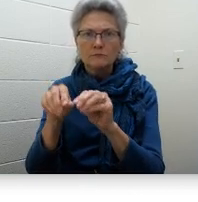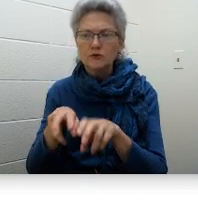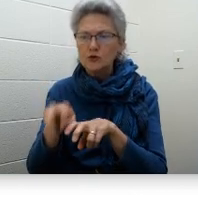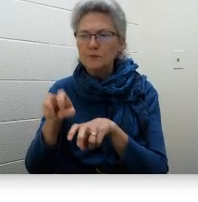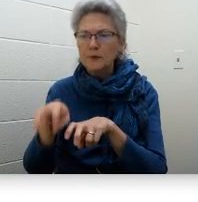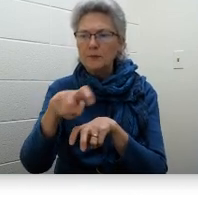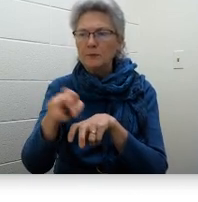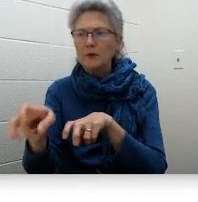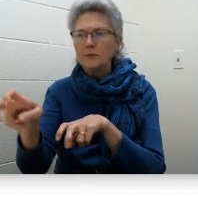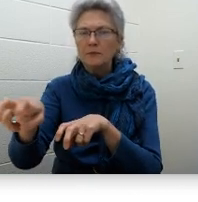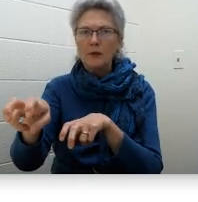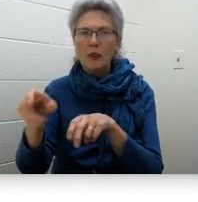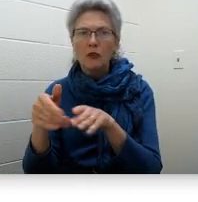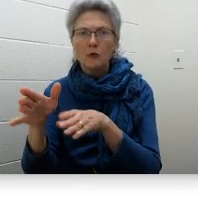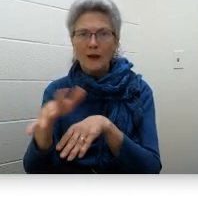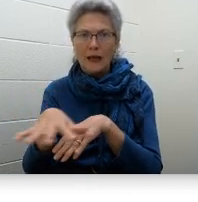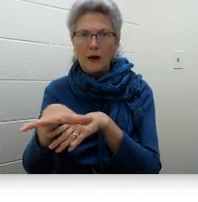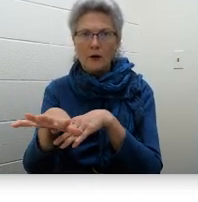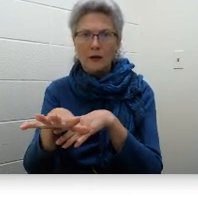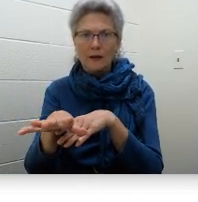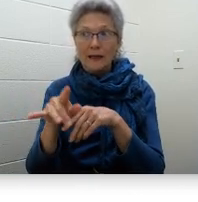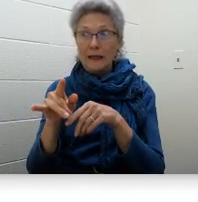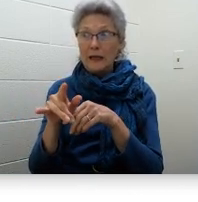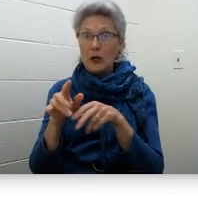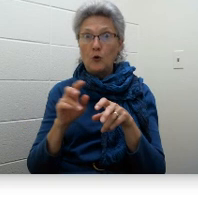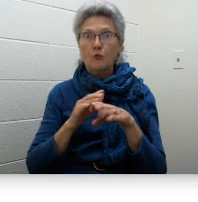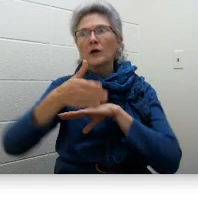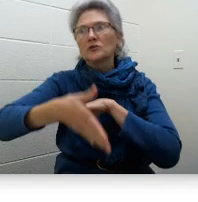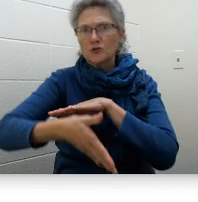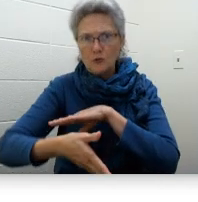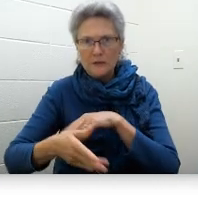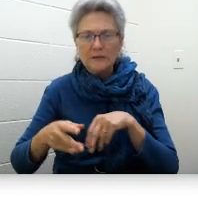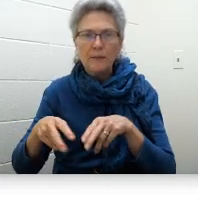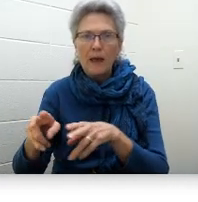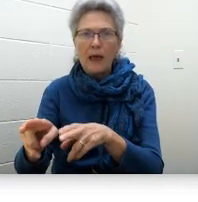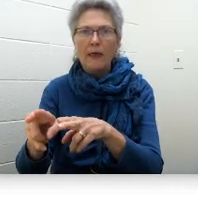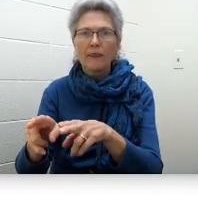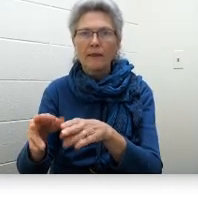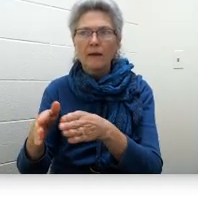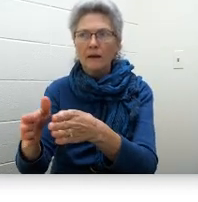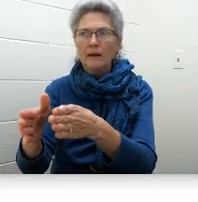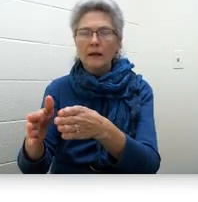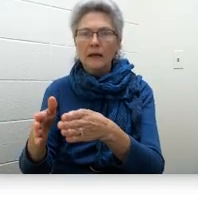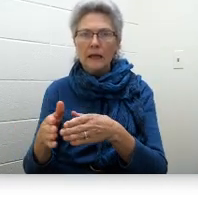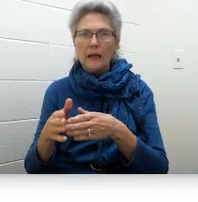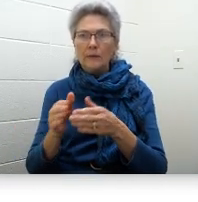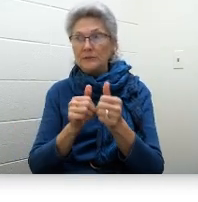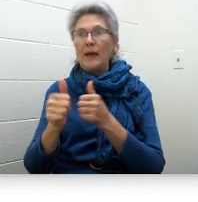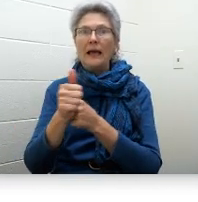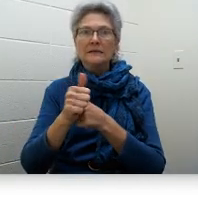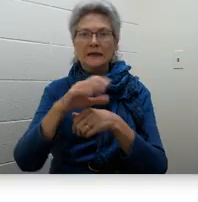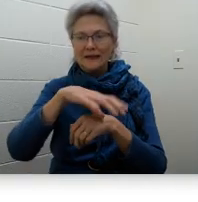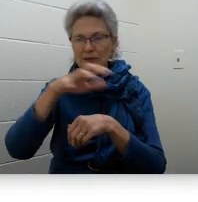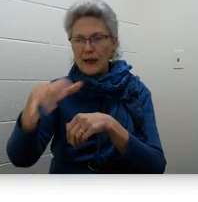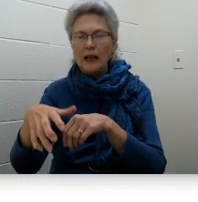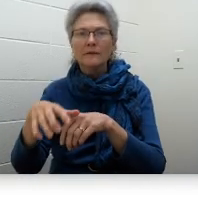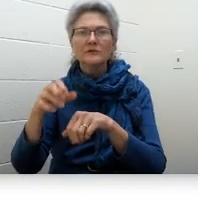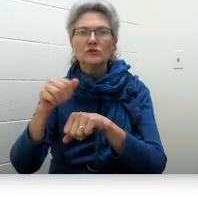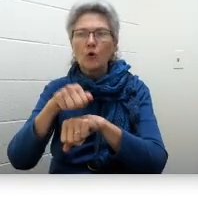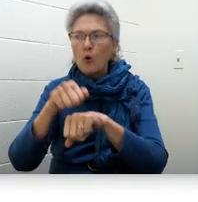through this area. So I liked where it said, he rushed across the path, he was passing the pile of stones or